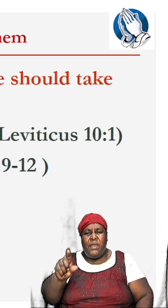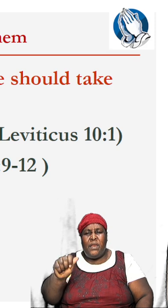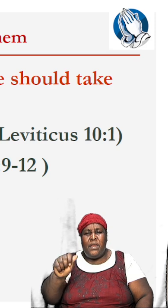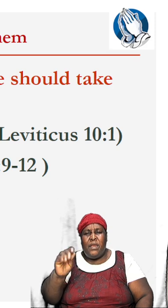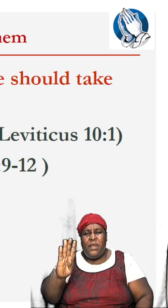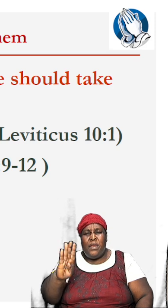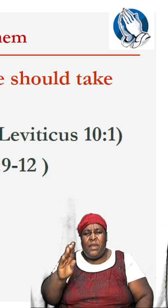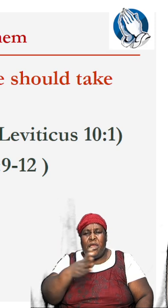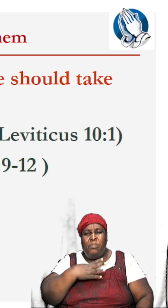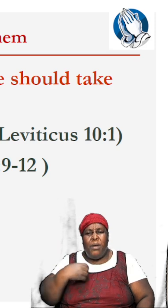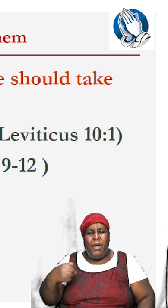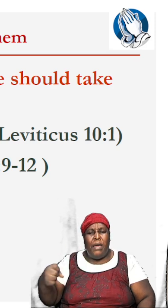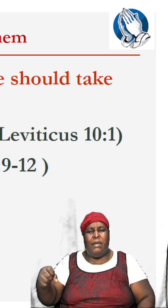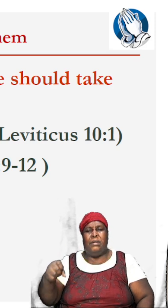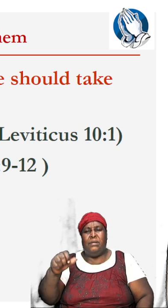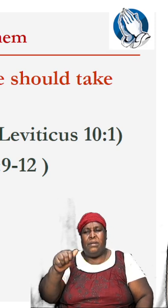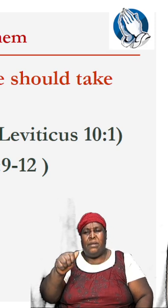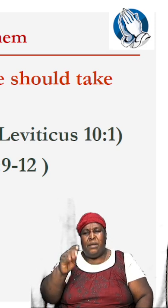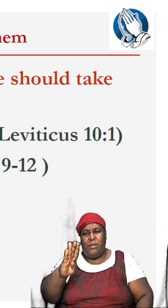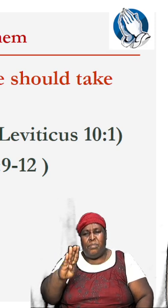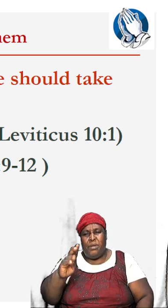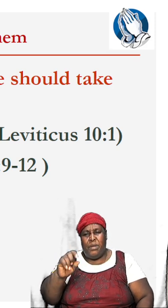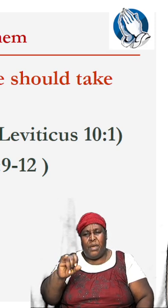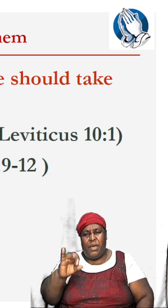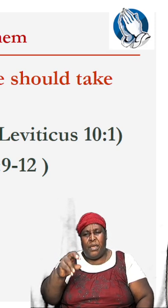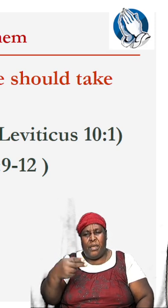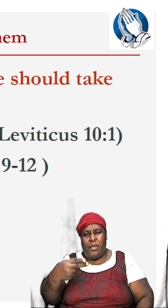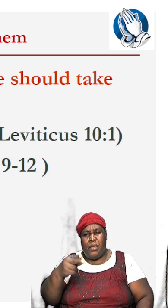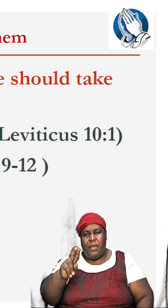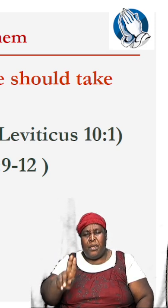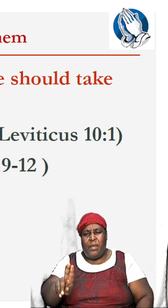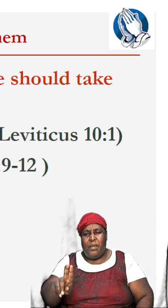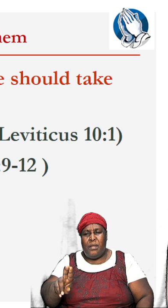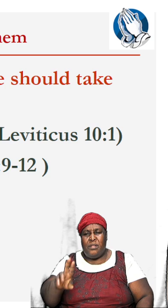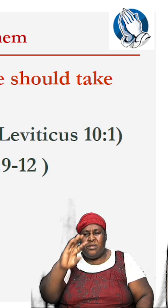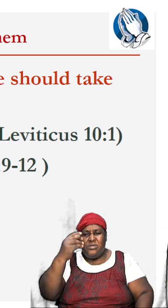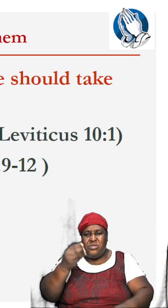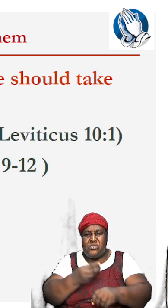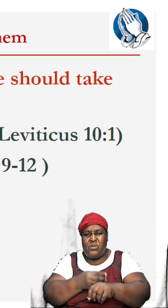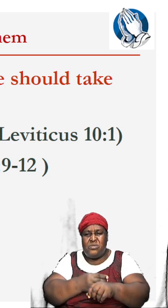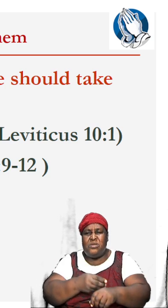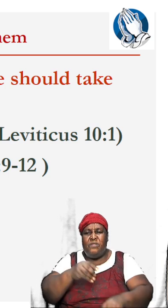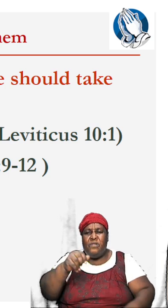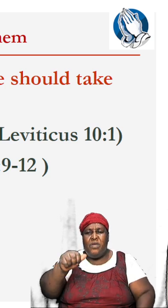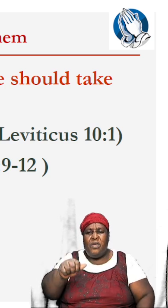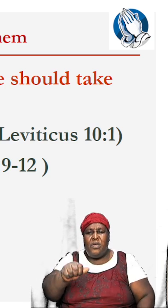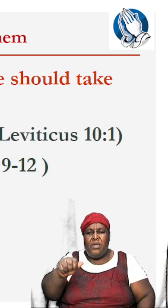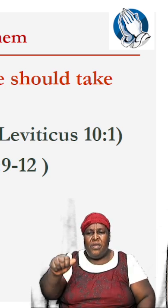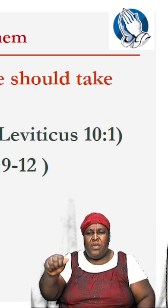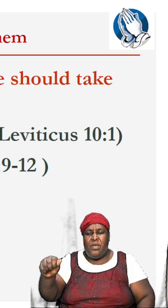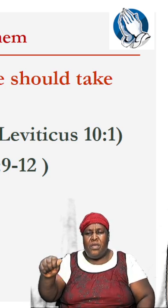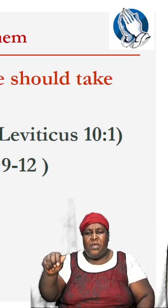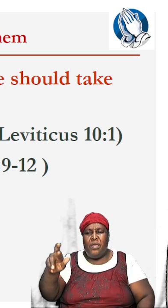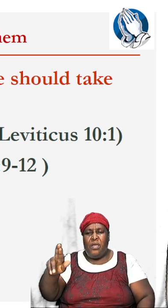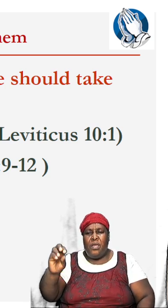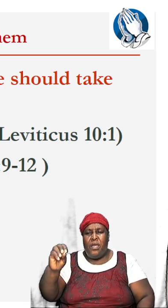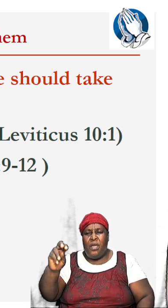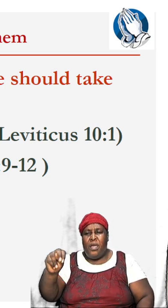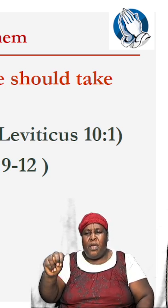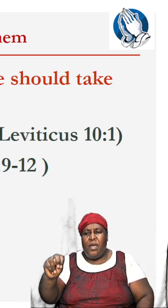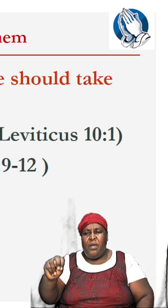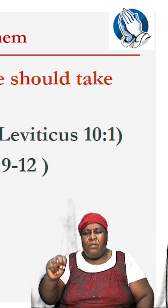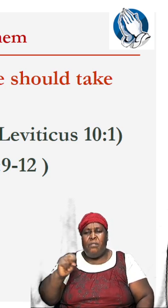Leviticus chapter 10 and verse 1, and I'll find that scripture, Leviticus chapter 10 and verse